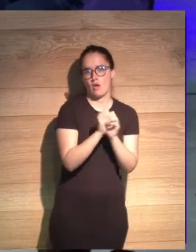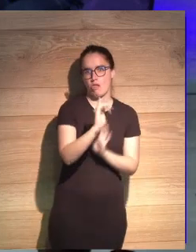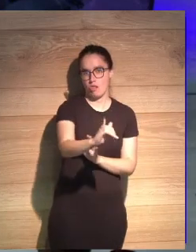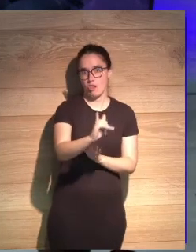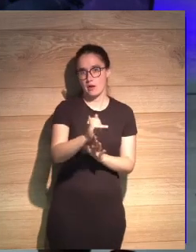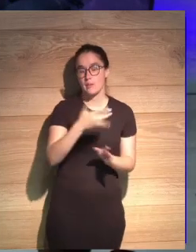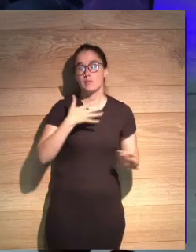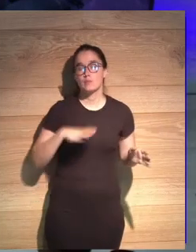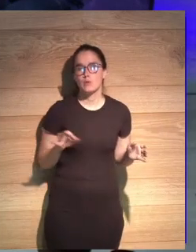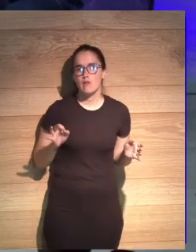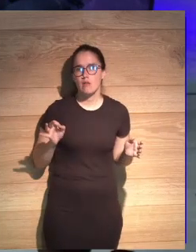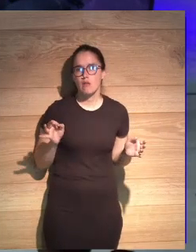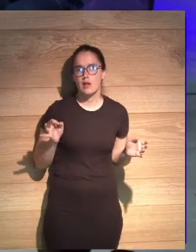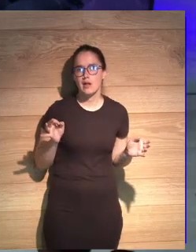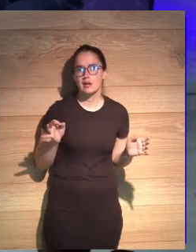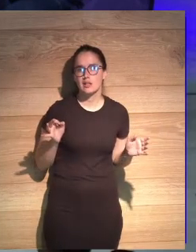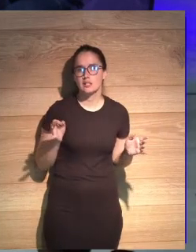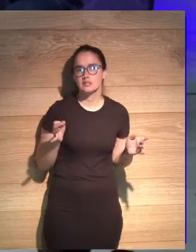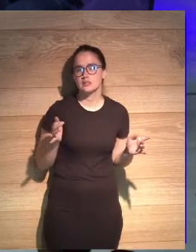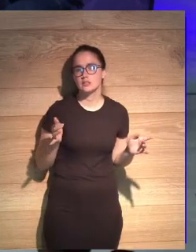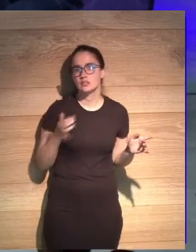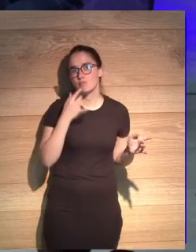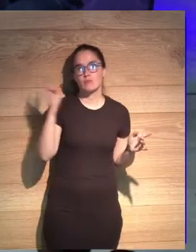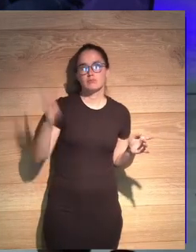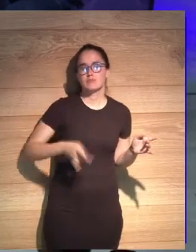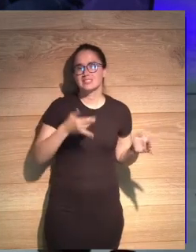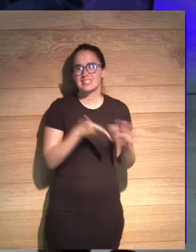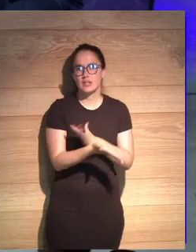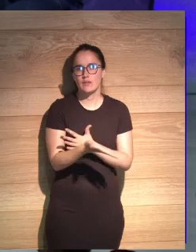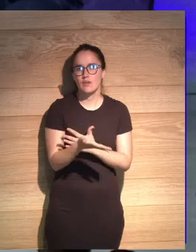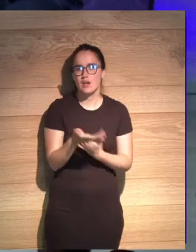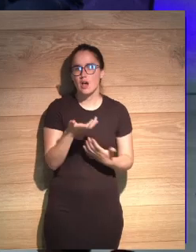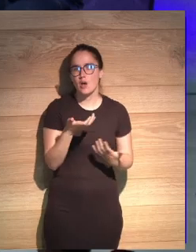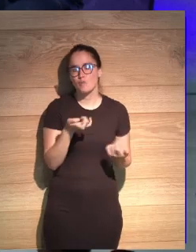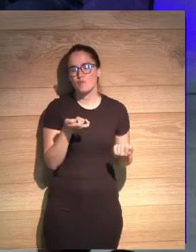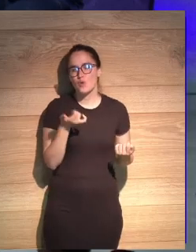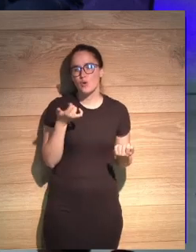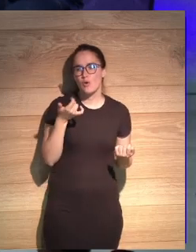that some games are addictive, this phrase